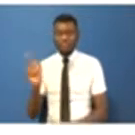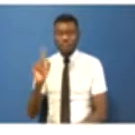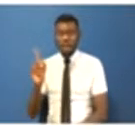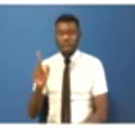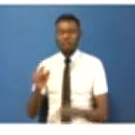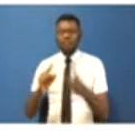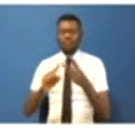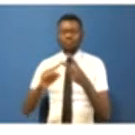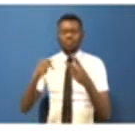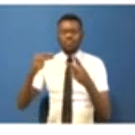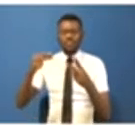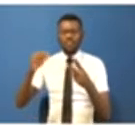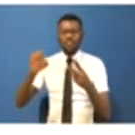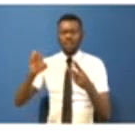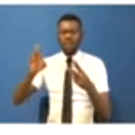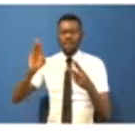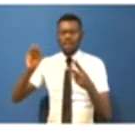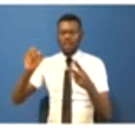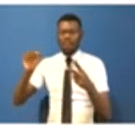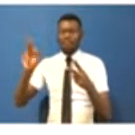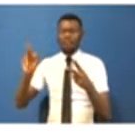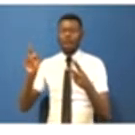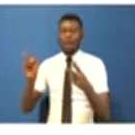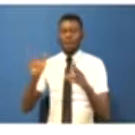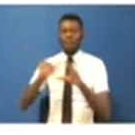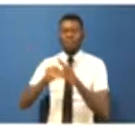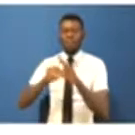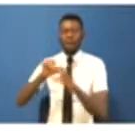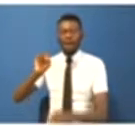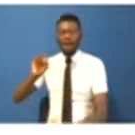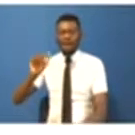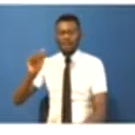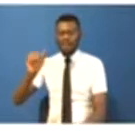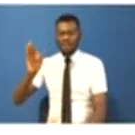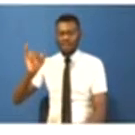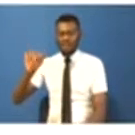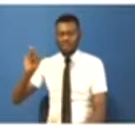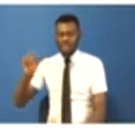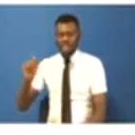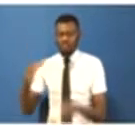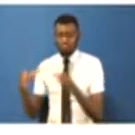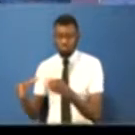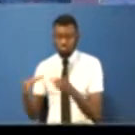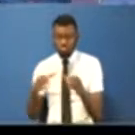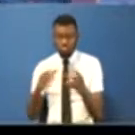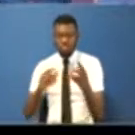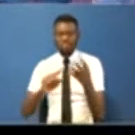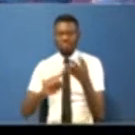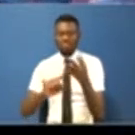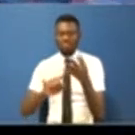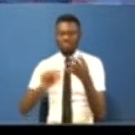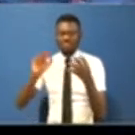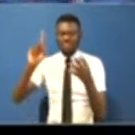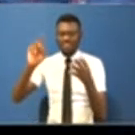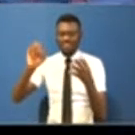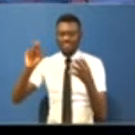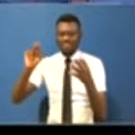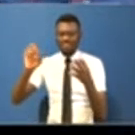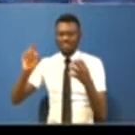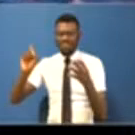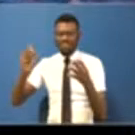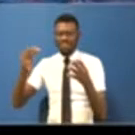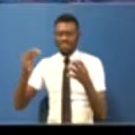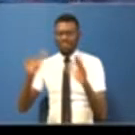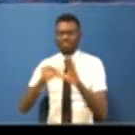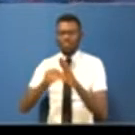have haman sin growl who is a member of the safina party we also have kenneth nyamuamo who is a member of the united